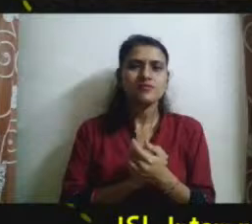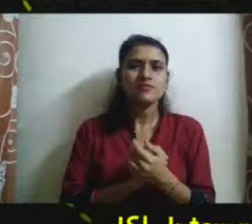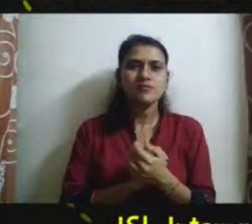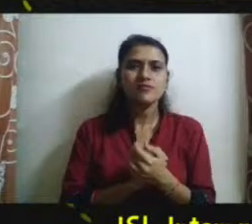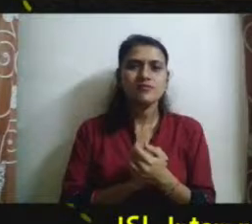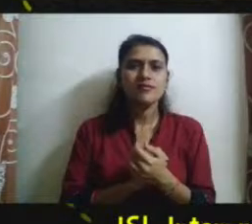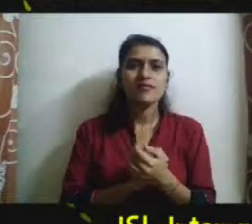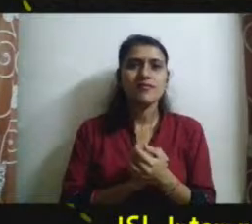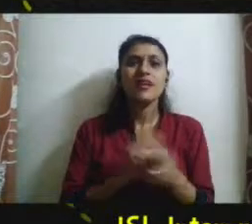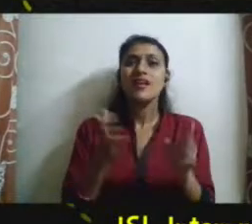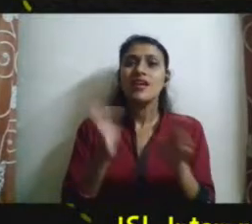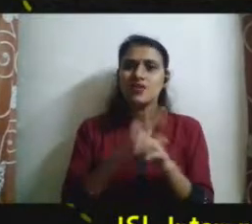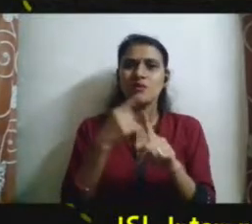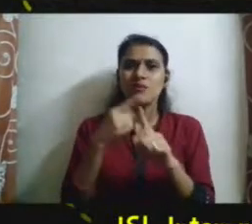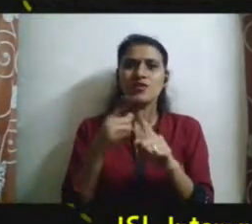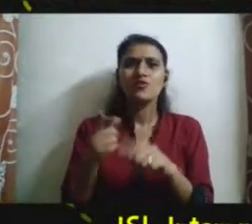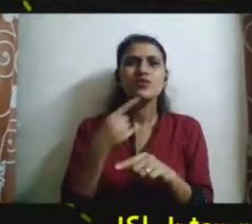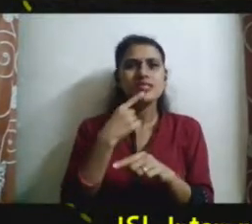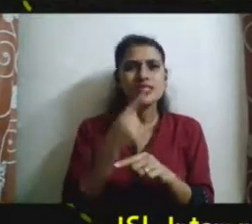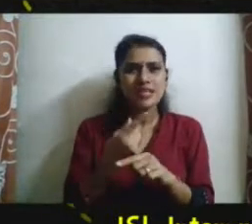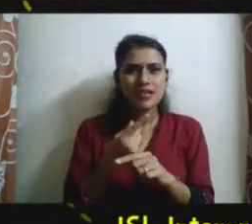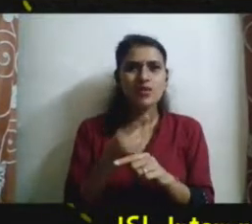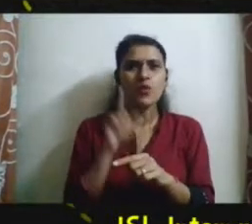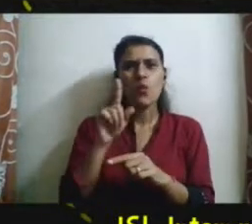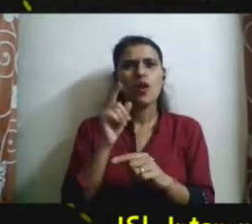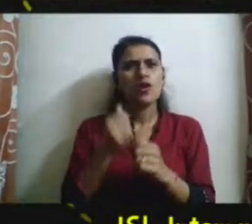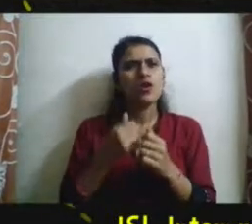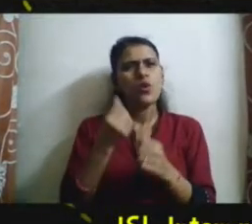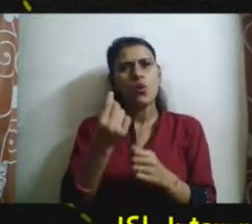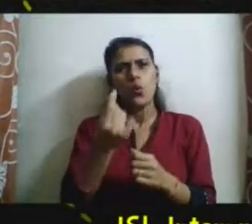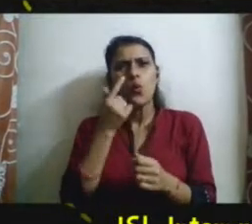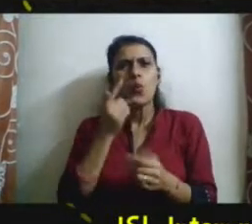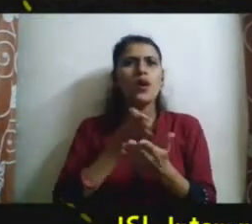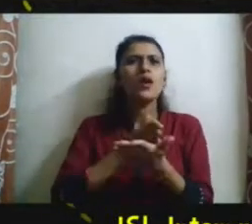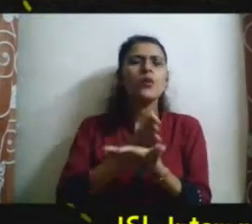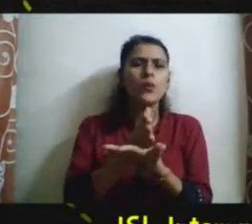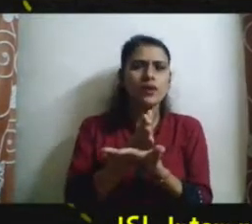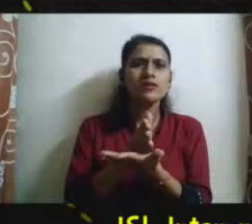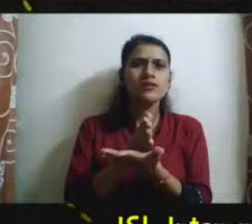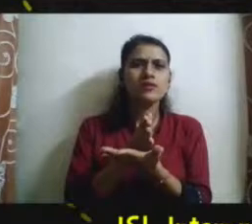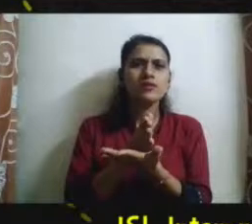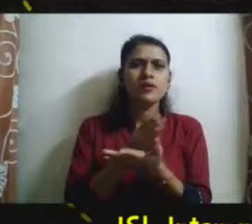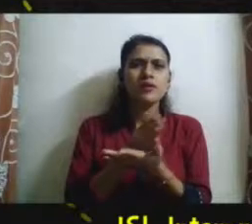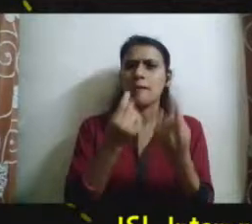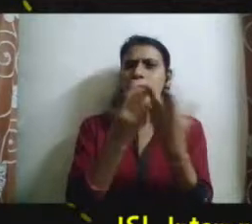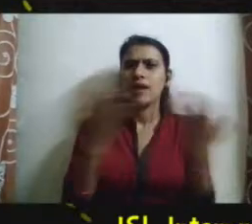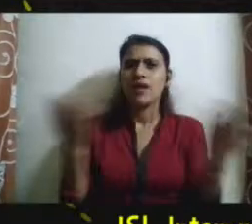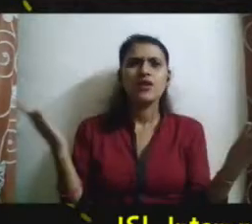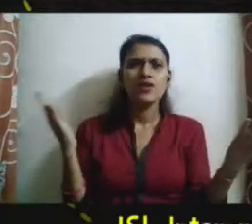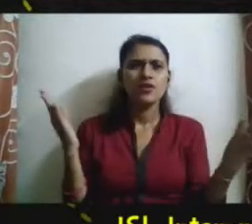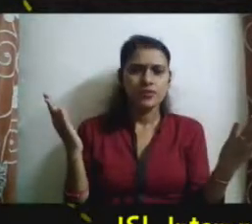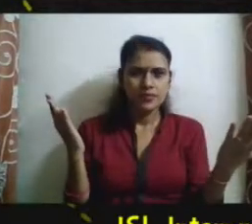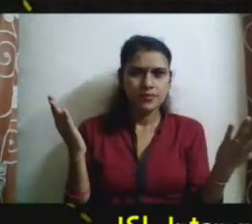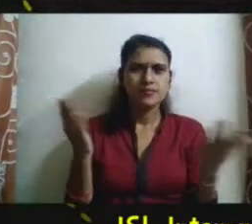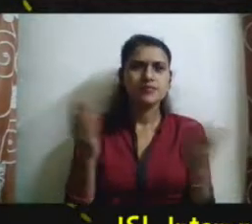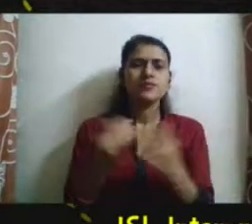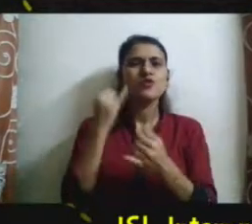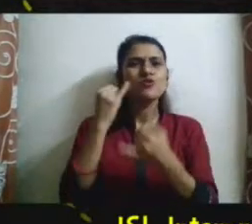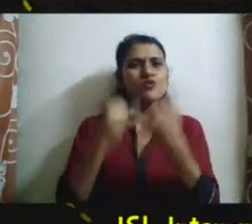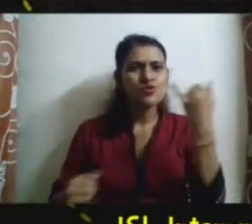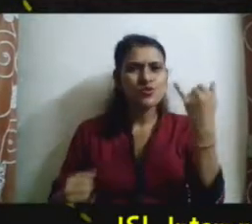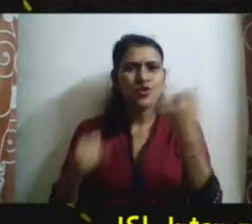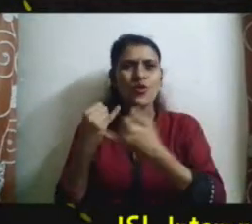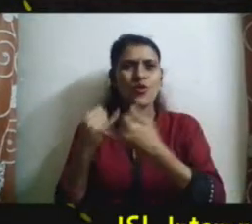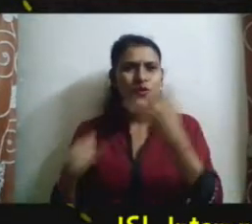also point that one quick way, we also see how that many of these stories that are in the songs, many of